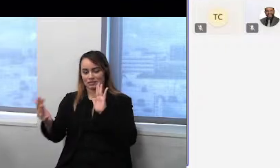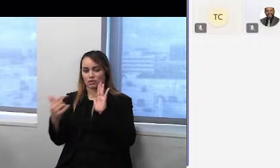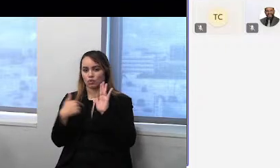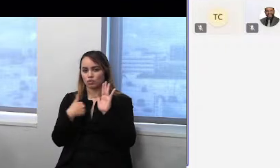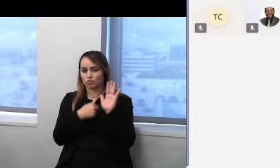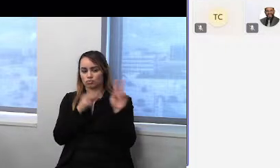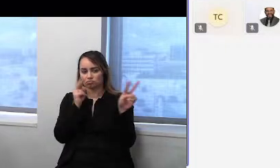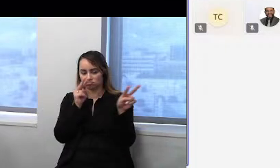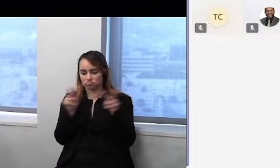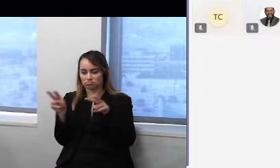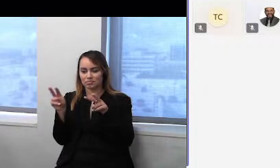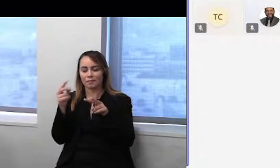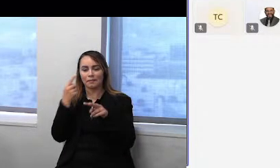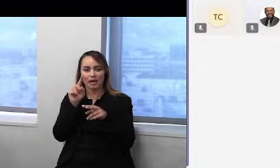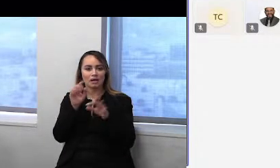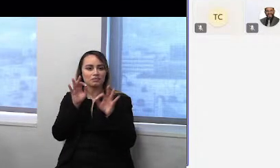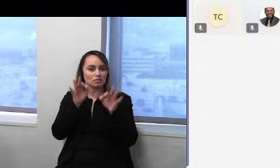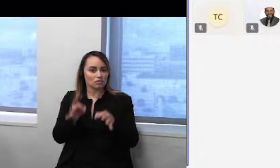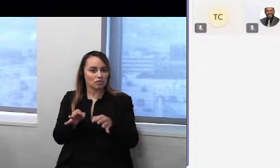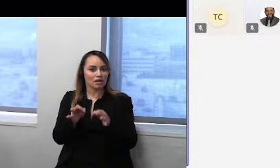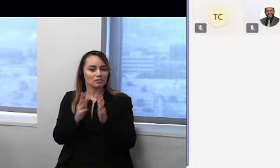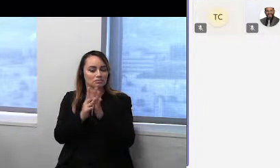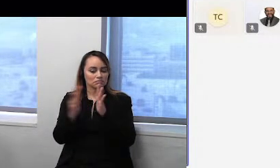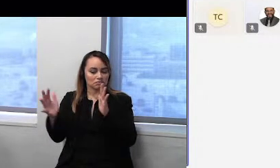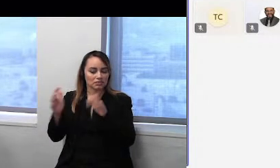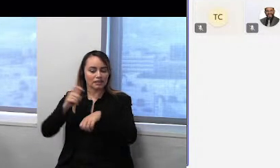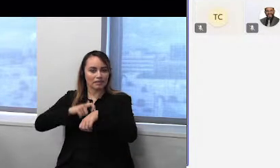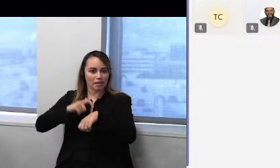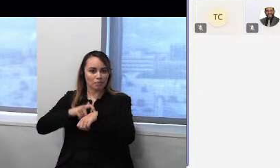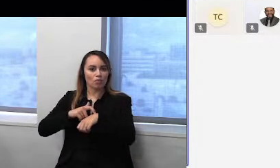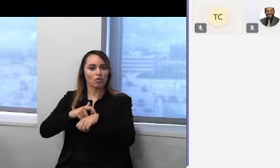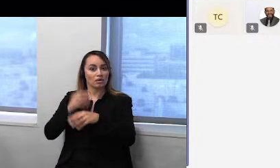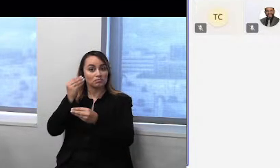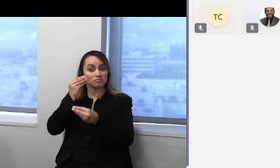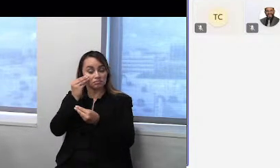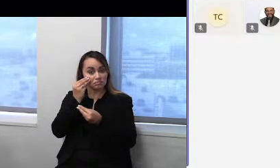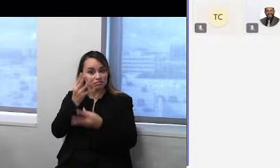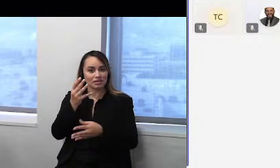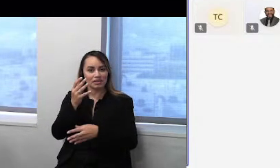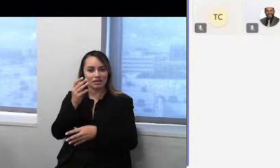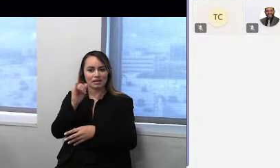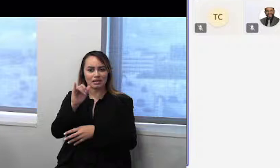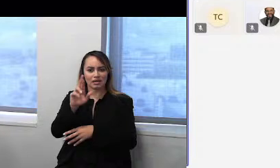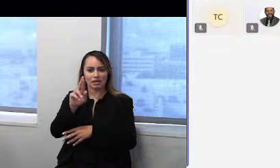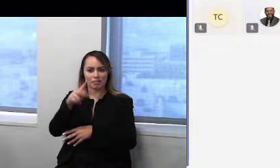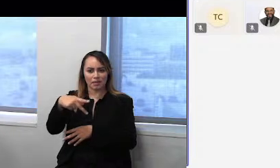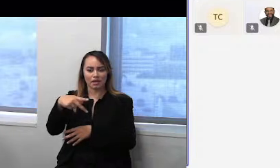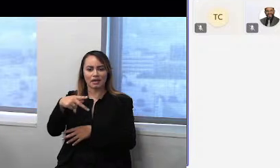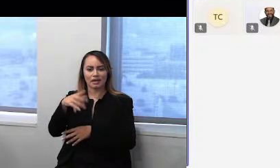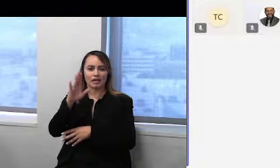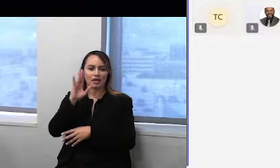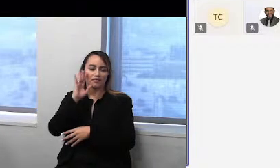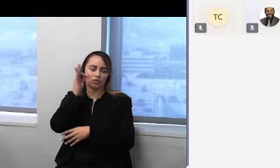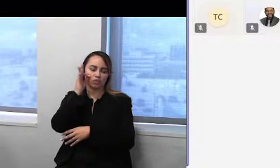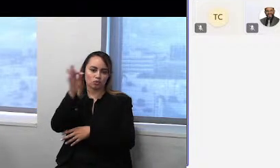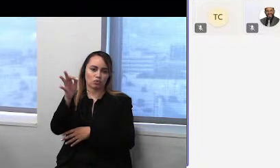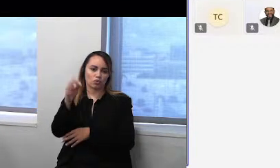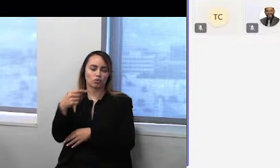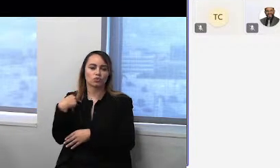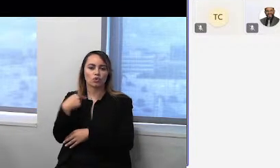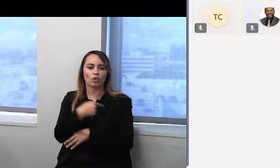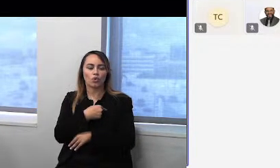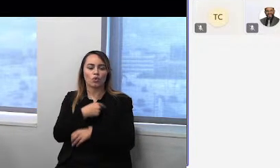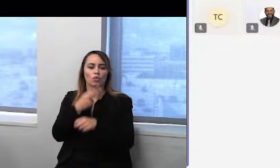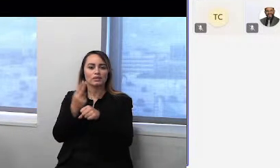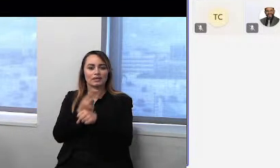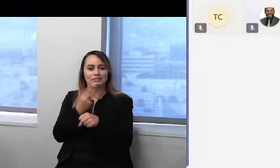indicating what's going to happen in the future. We also updating our modeling tools and capabilities for PSSC modeling, which you're familiar